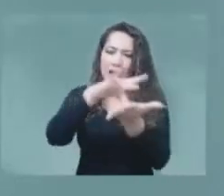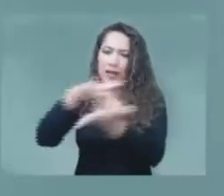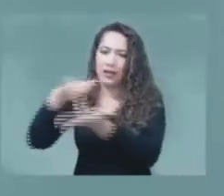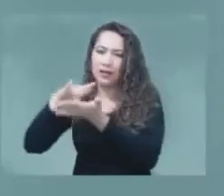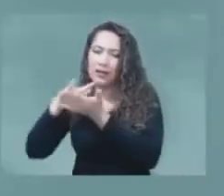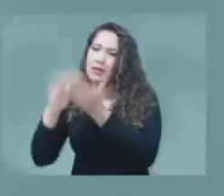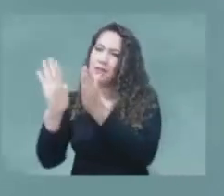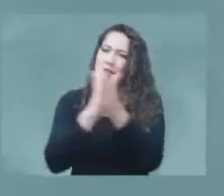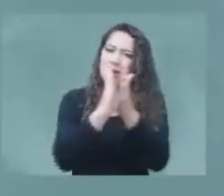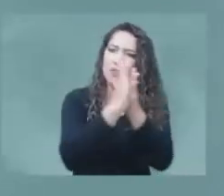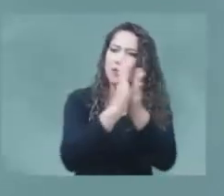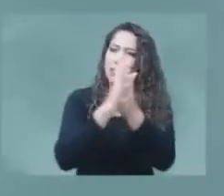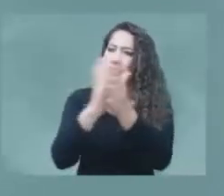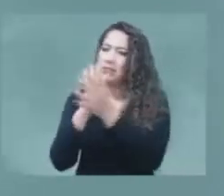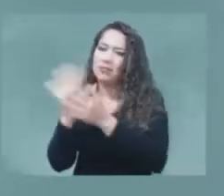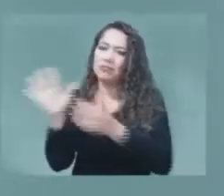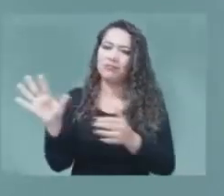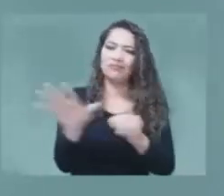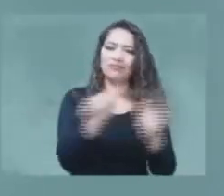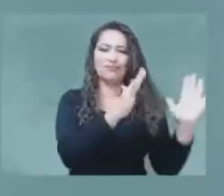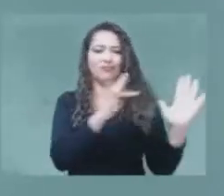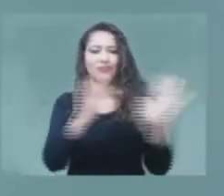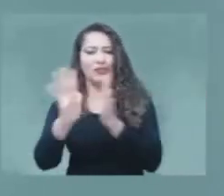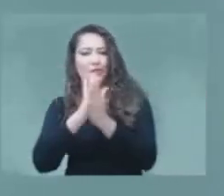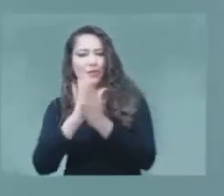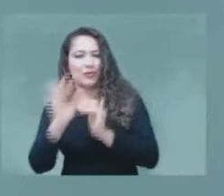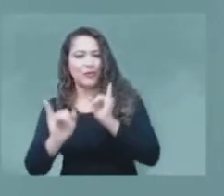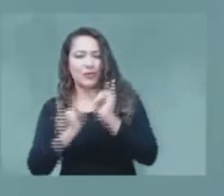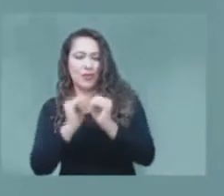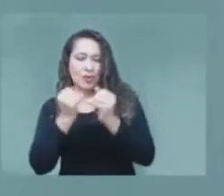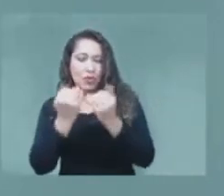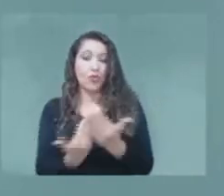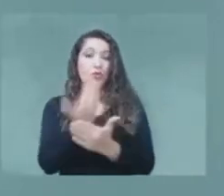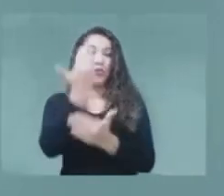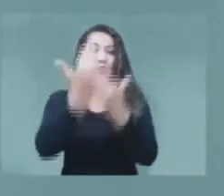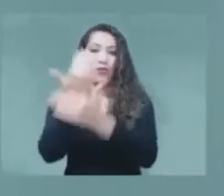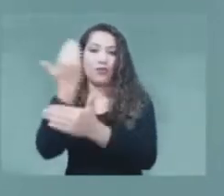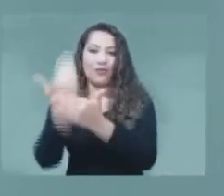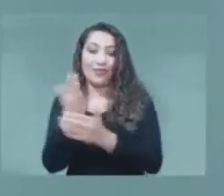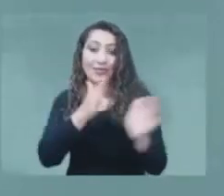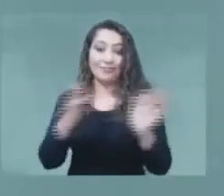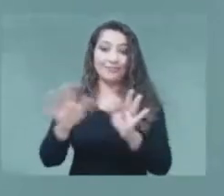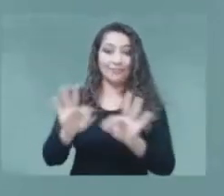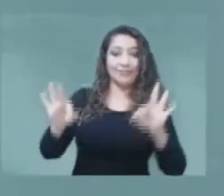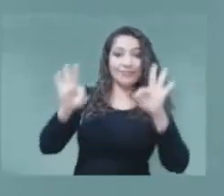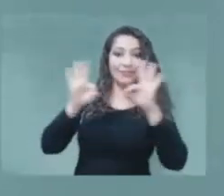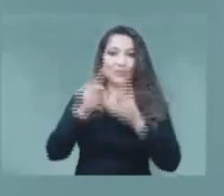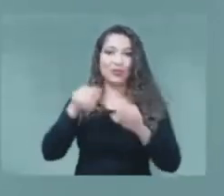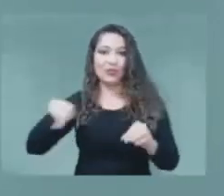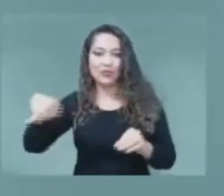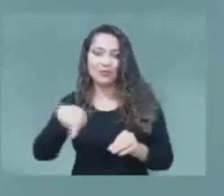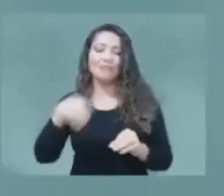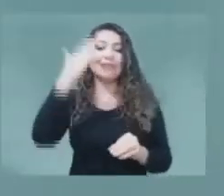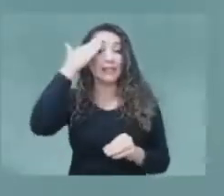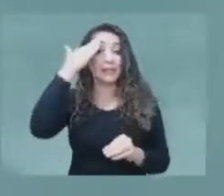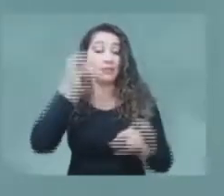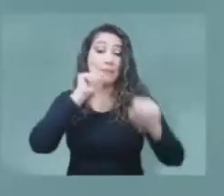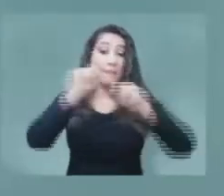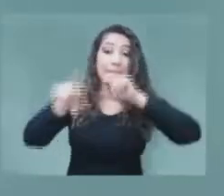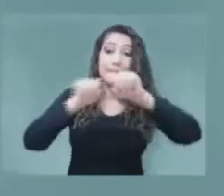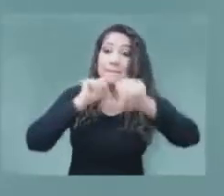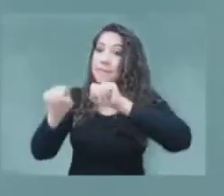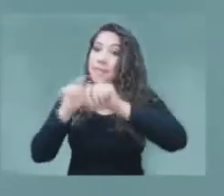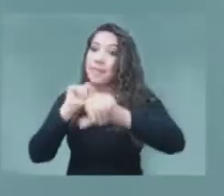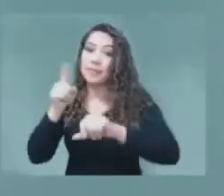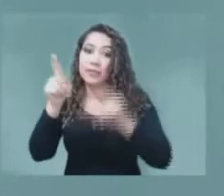to know the most relevant information in respect to spectrum, the most updated information available today. And as